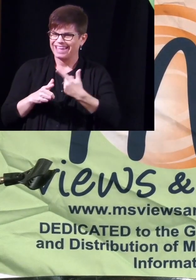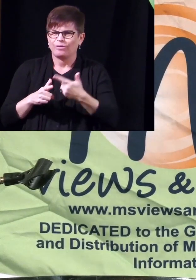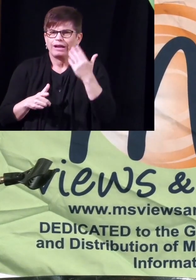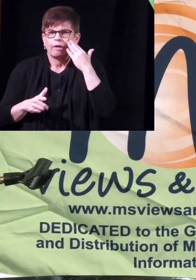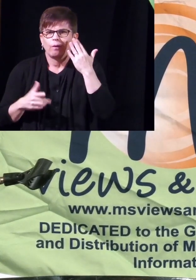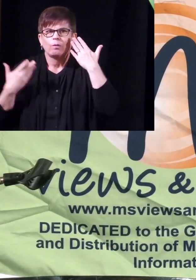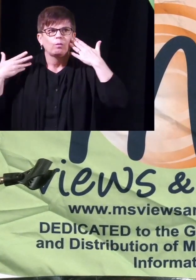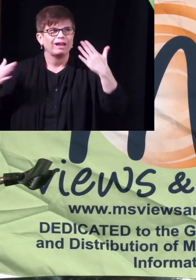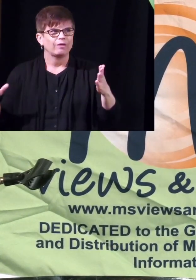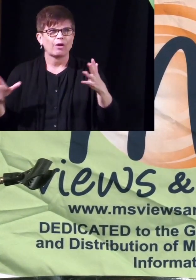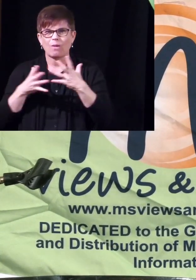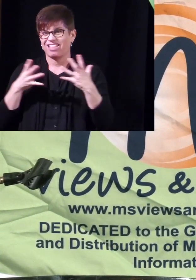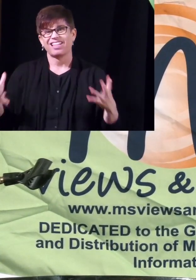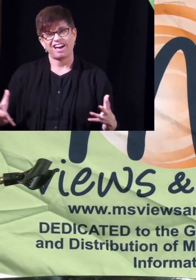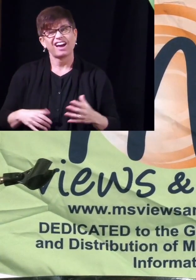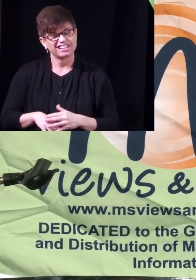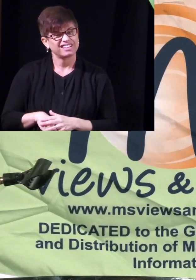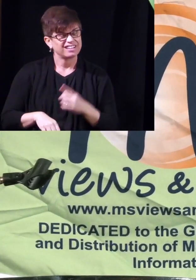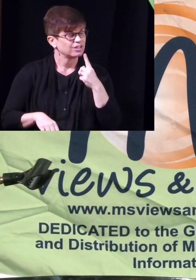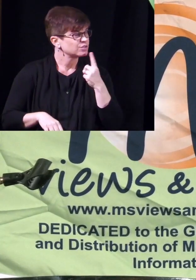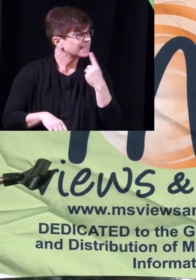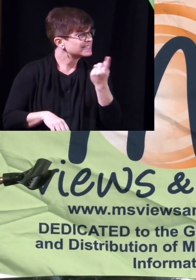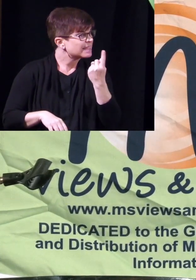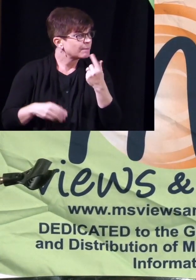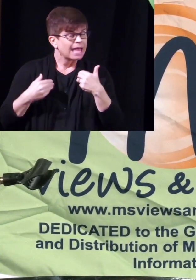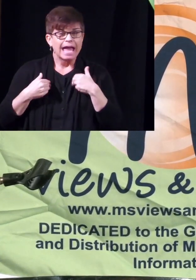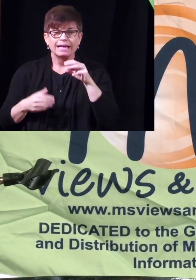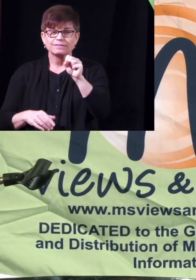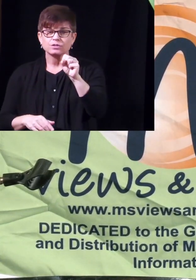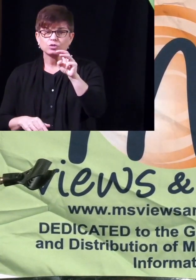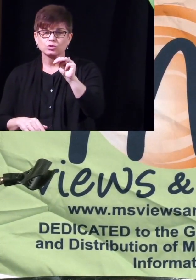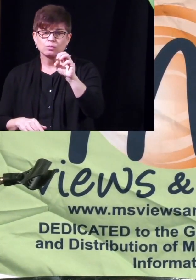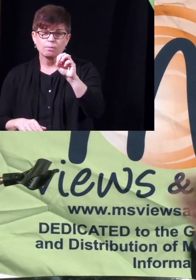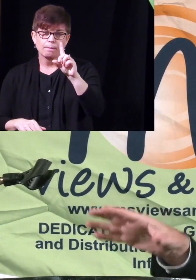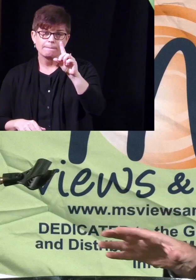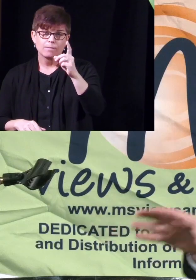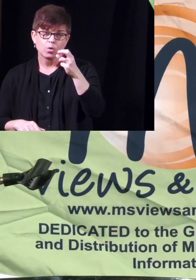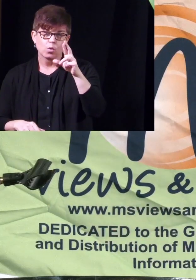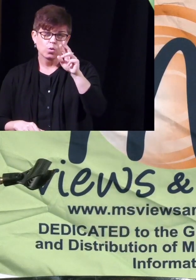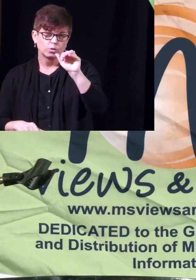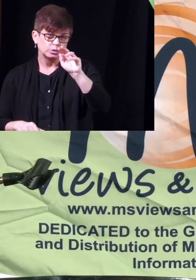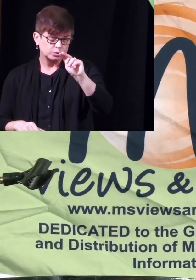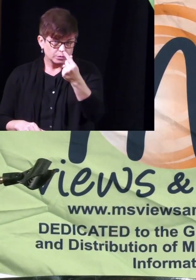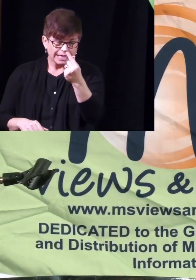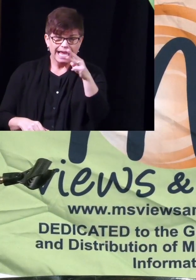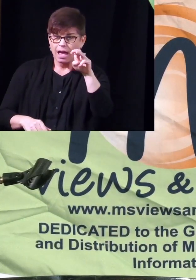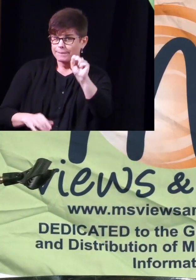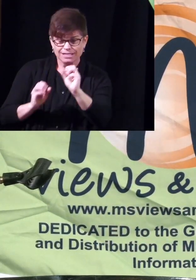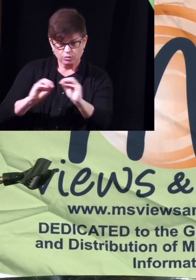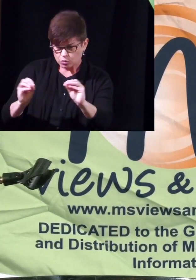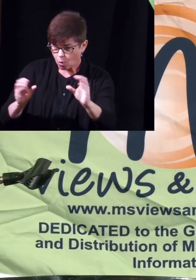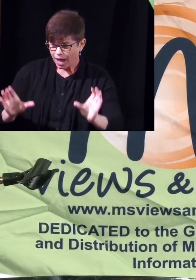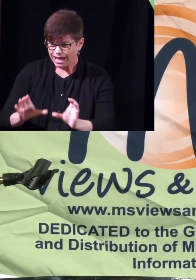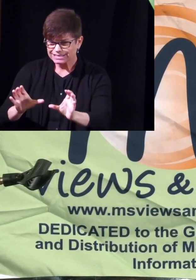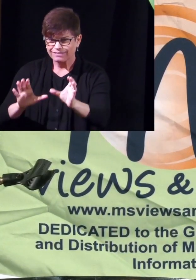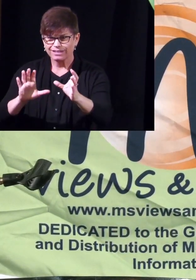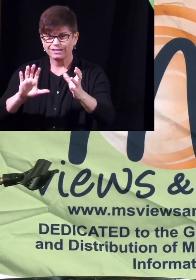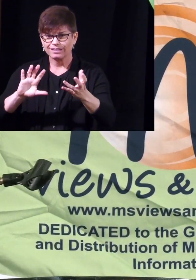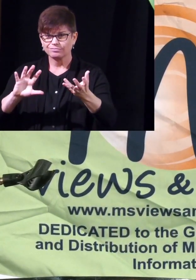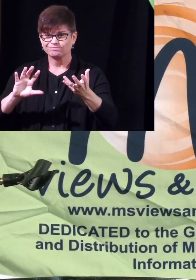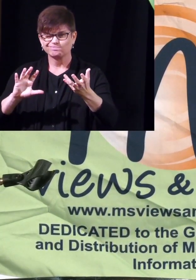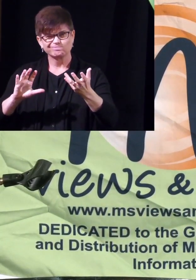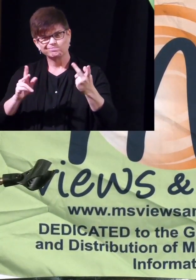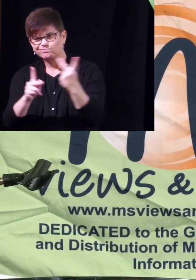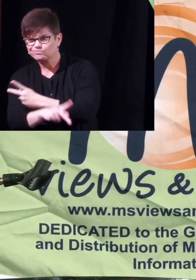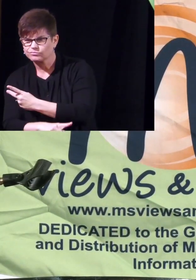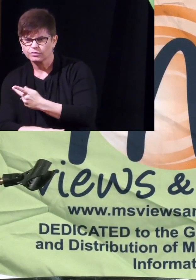everything. So if you said someone just has smoldering MS and there is no activity at all, theoretically, if we